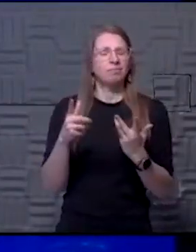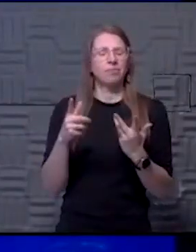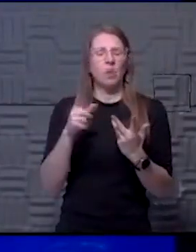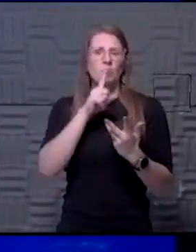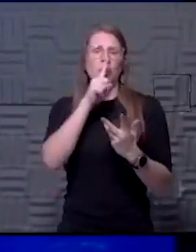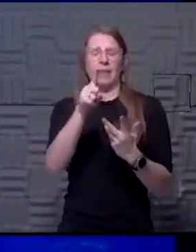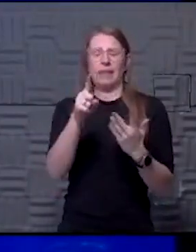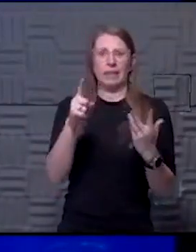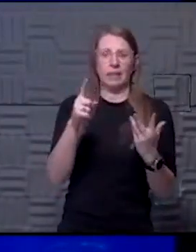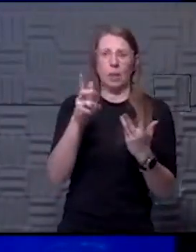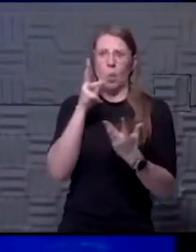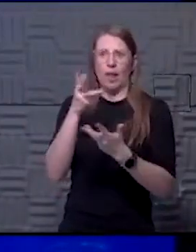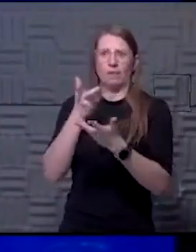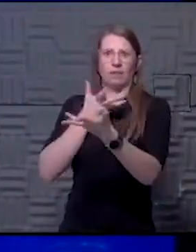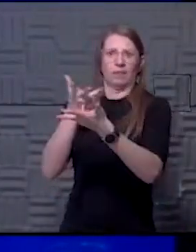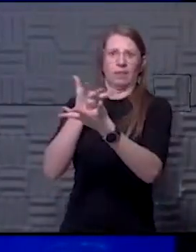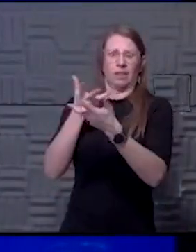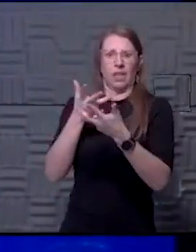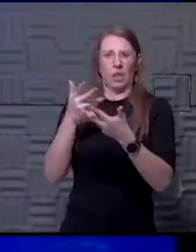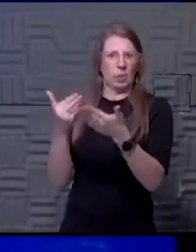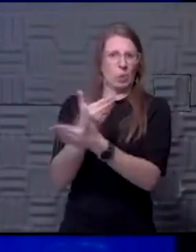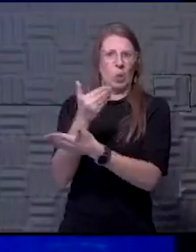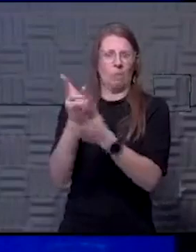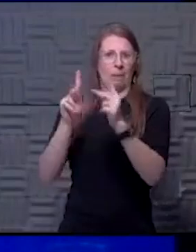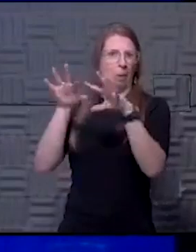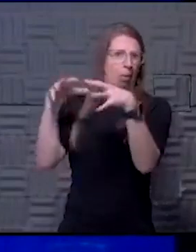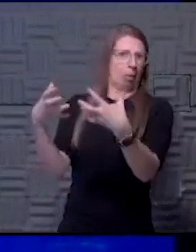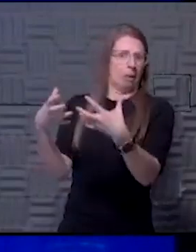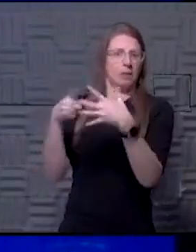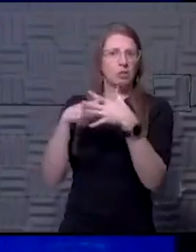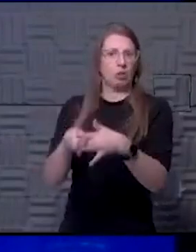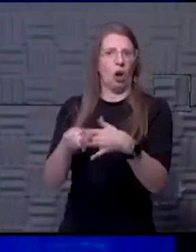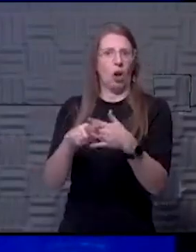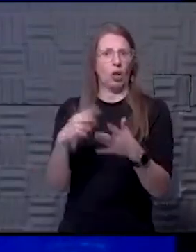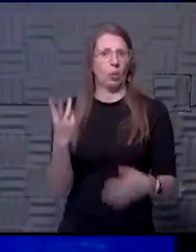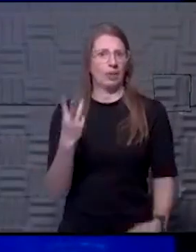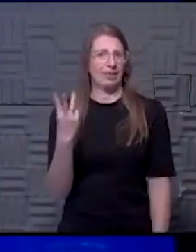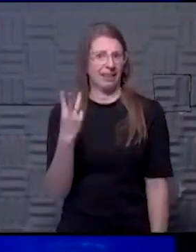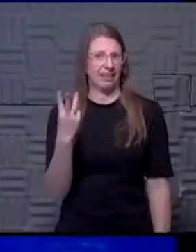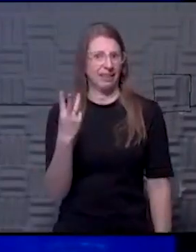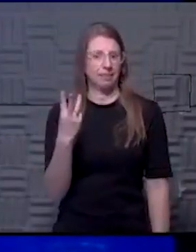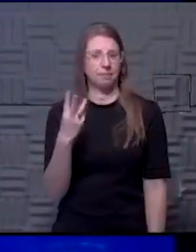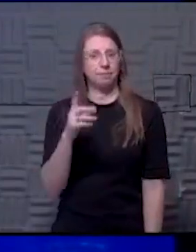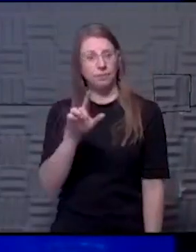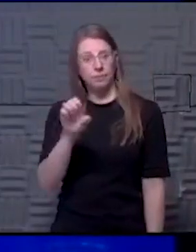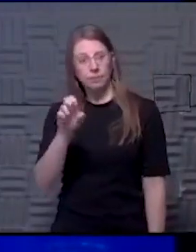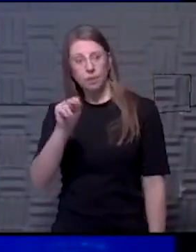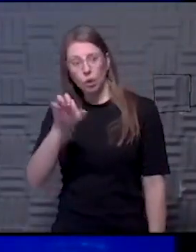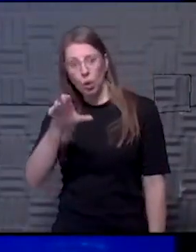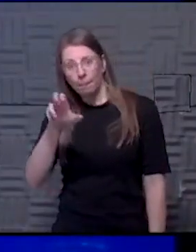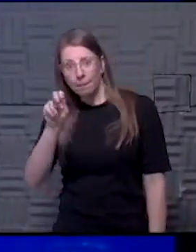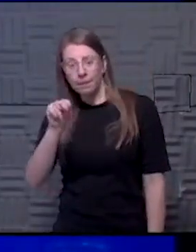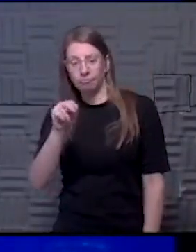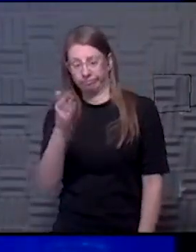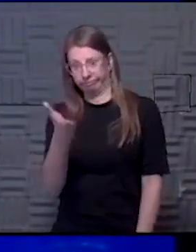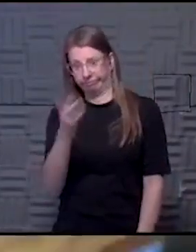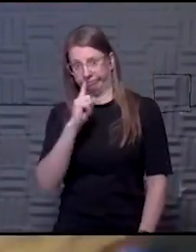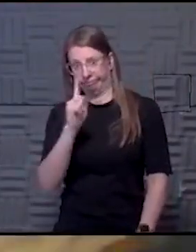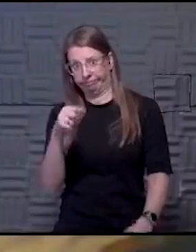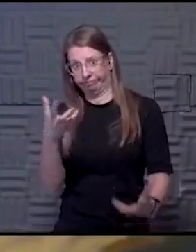logistically, are you going to be dealing with a whole new set of people starting Wednesday? Lee Norman, I think that's right up your